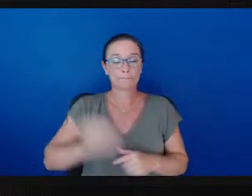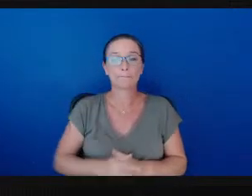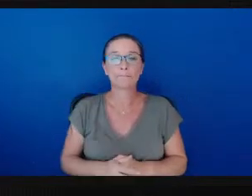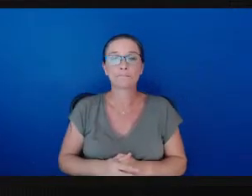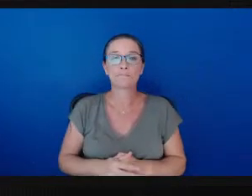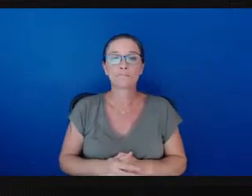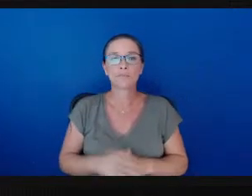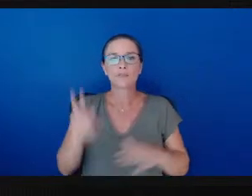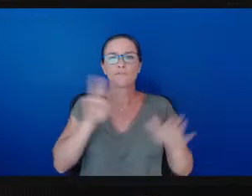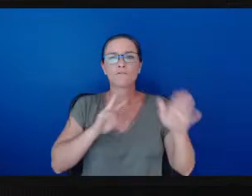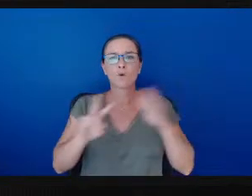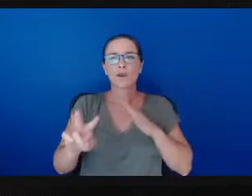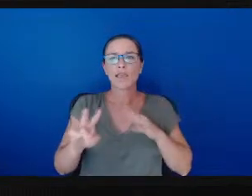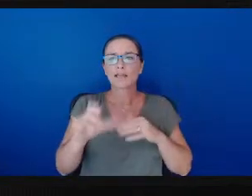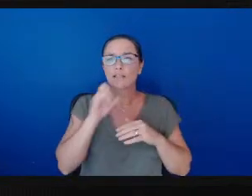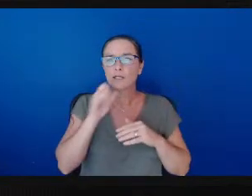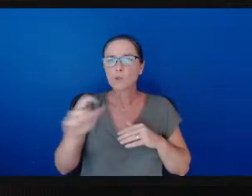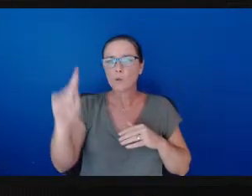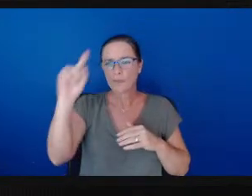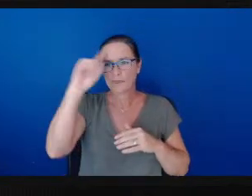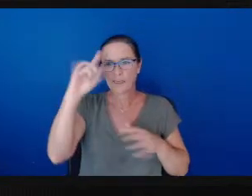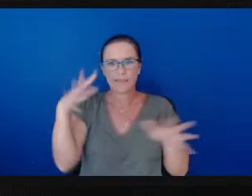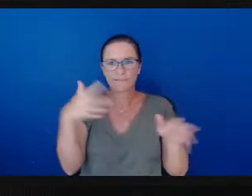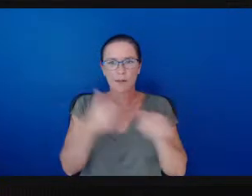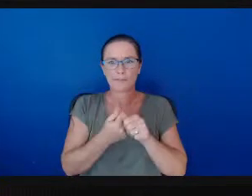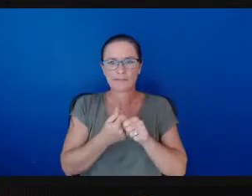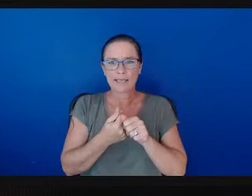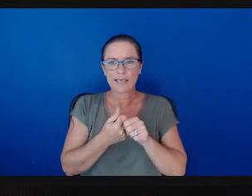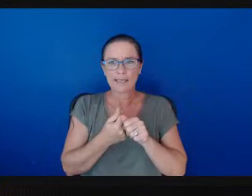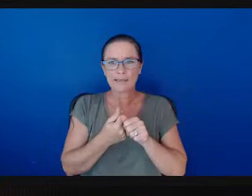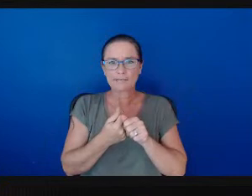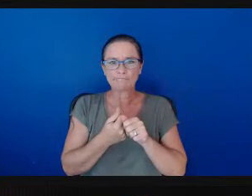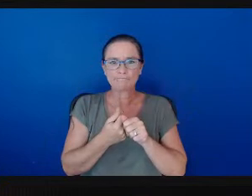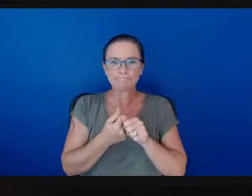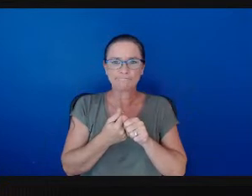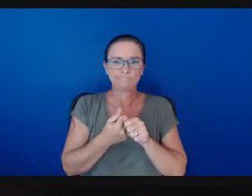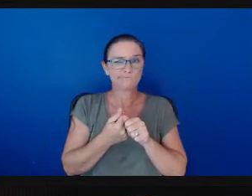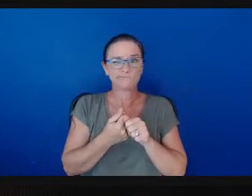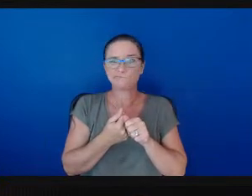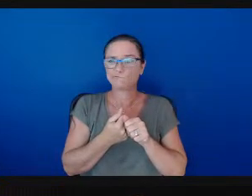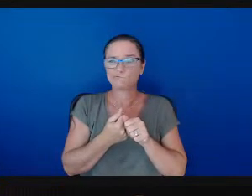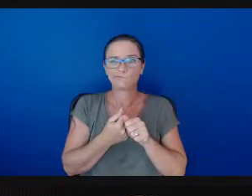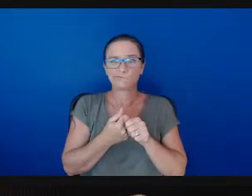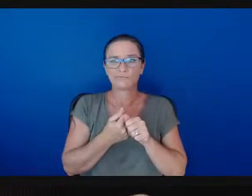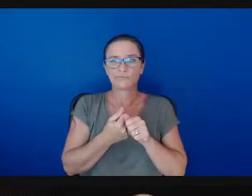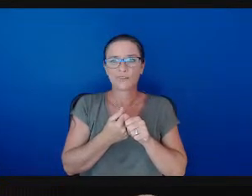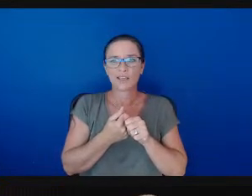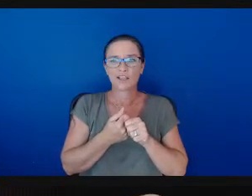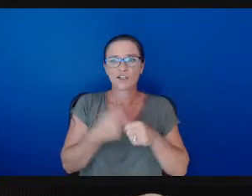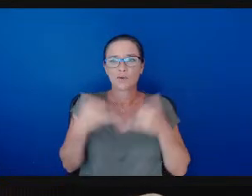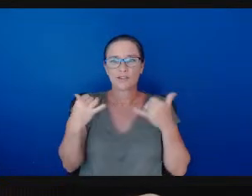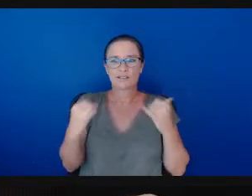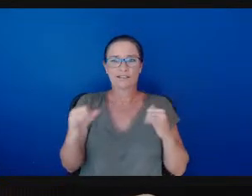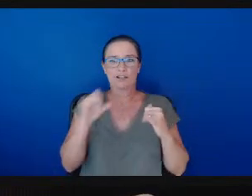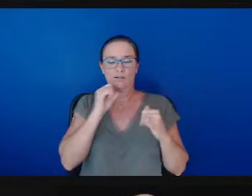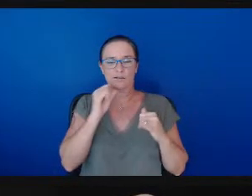I don't believe it's been updated. Let me give it a reload just in case here. So yeah, our value is still not putting